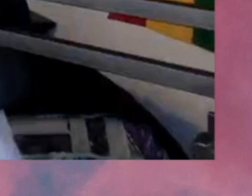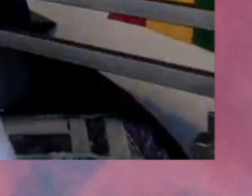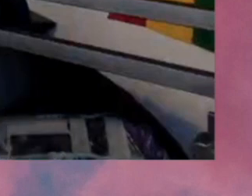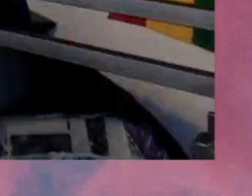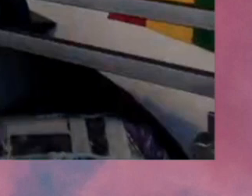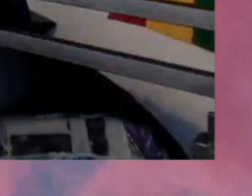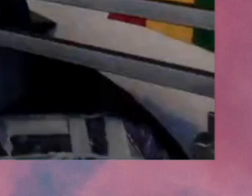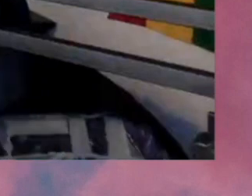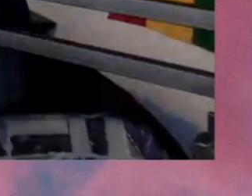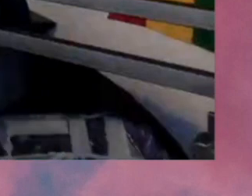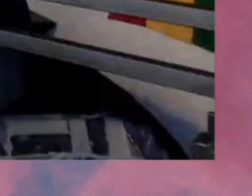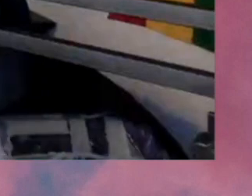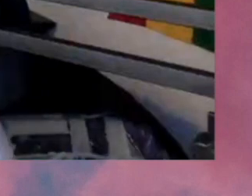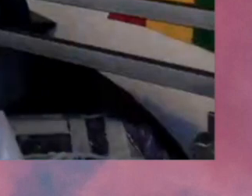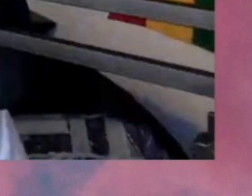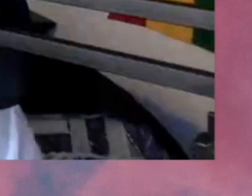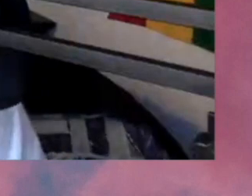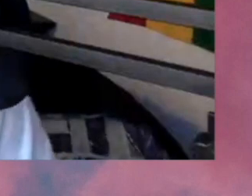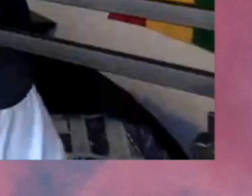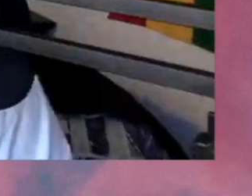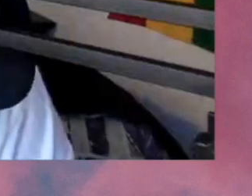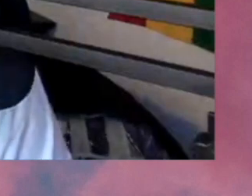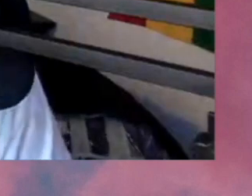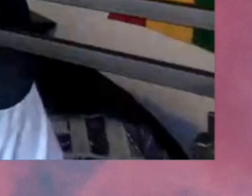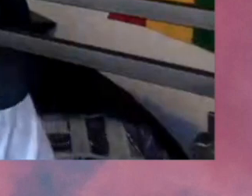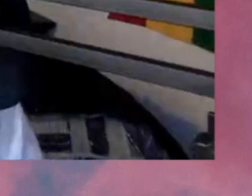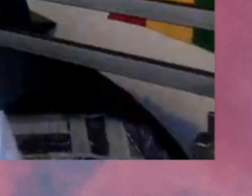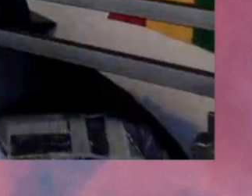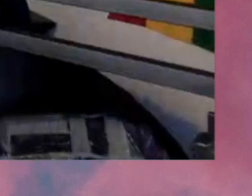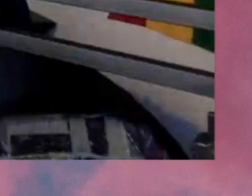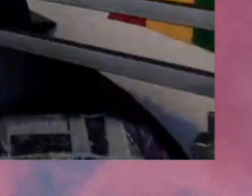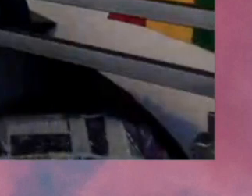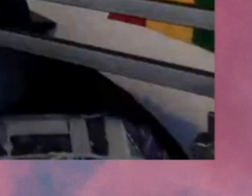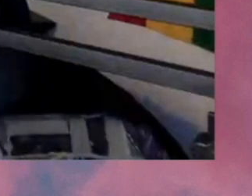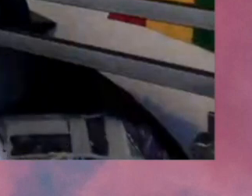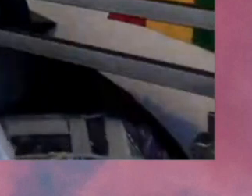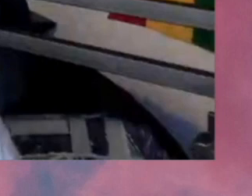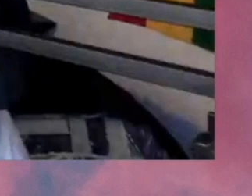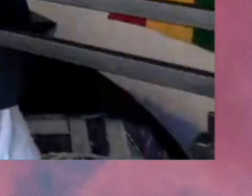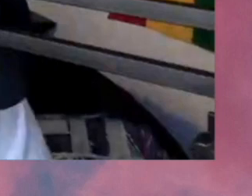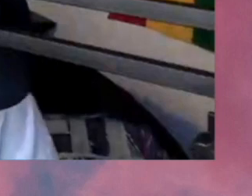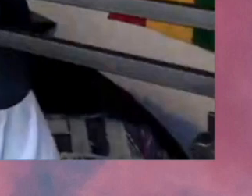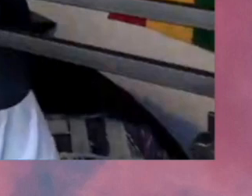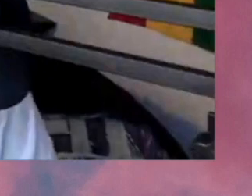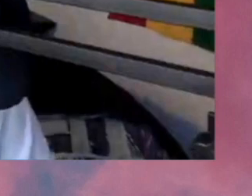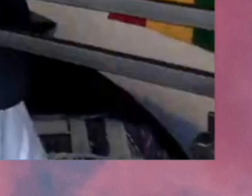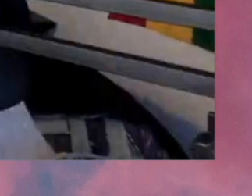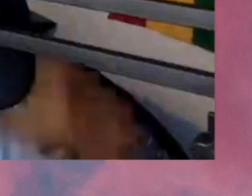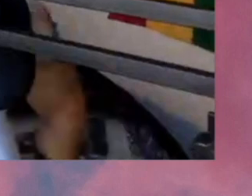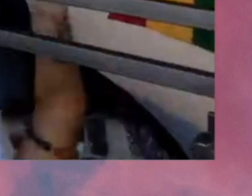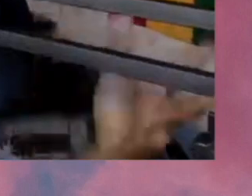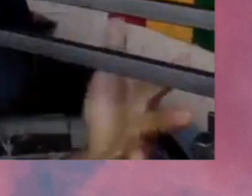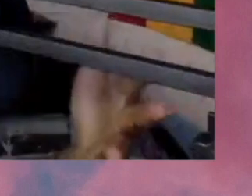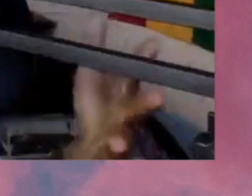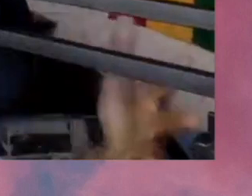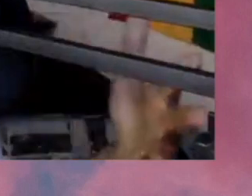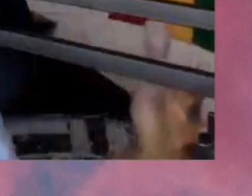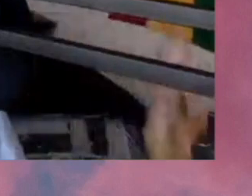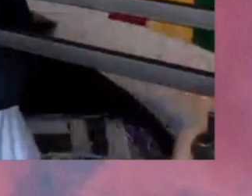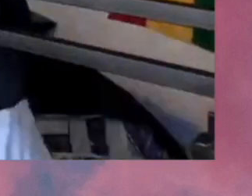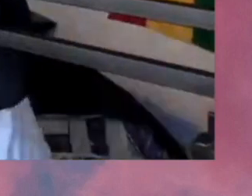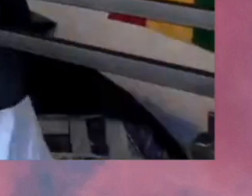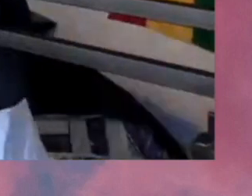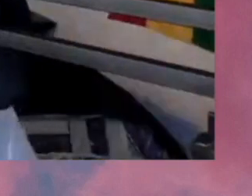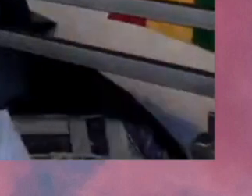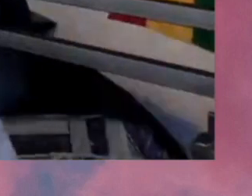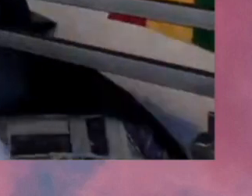up. What's good, everybody? Thank y'all for coming through. My name is EJ Walls, aka Sin Q. And I'm not nearly as